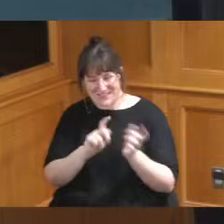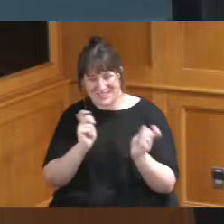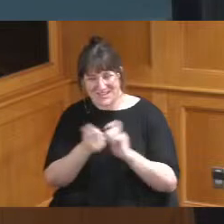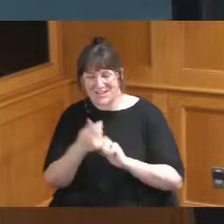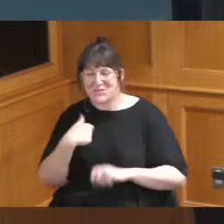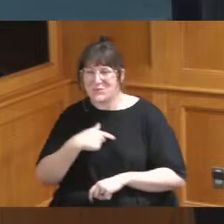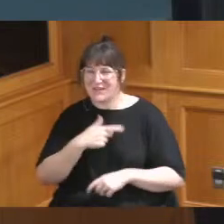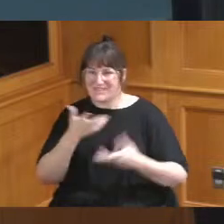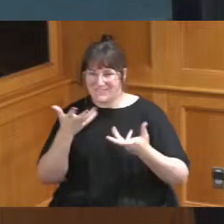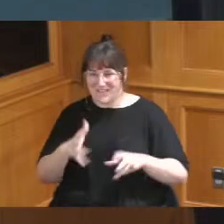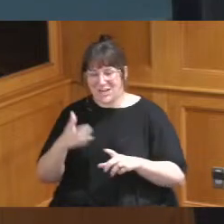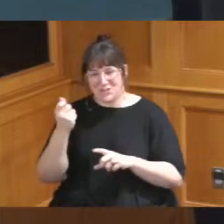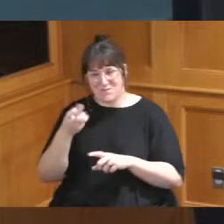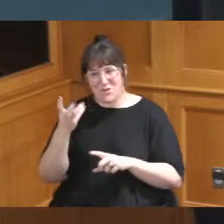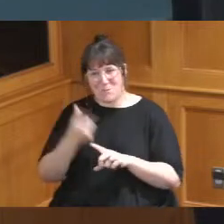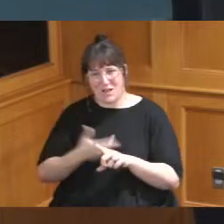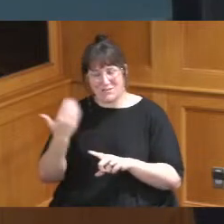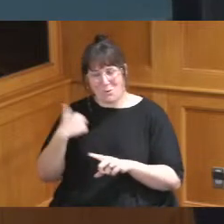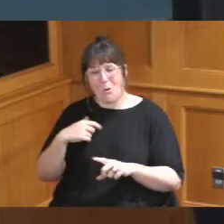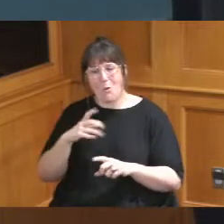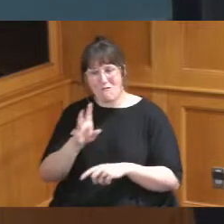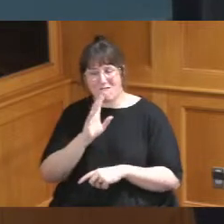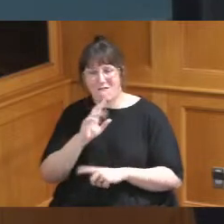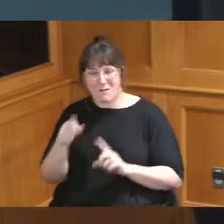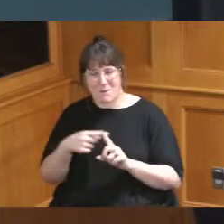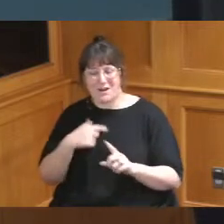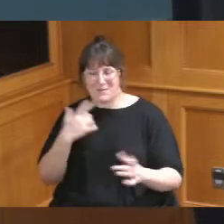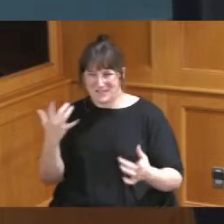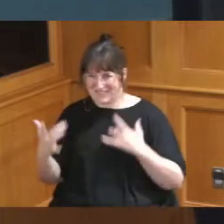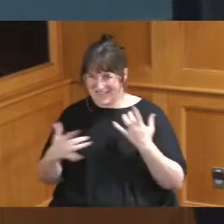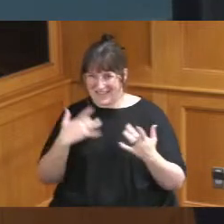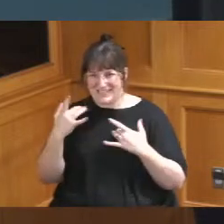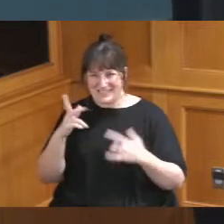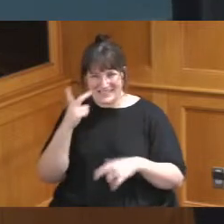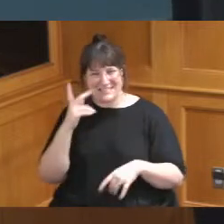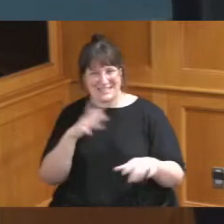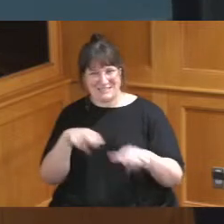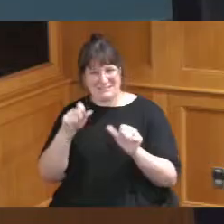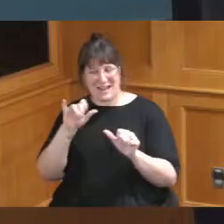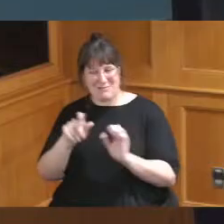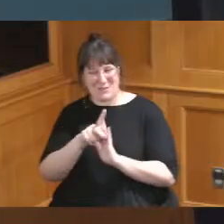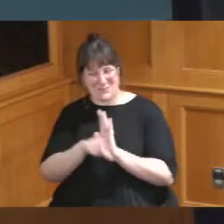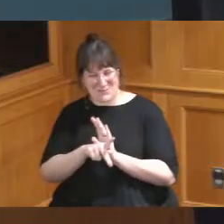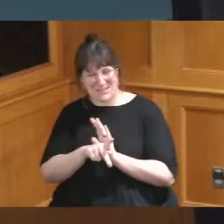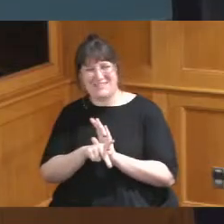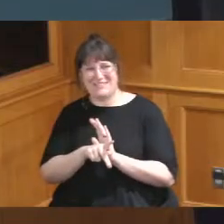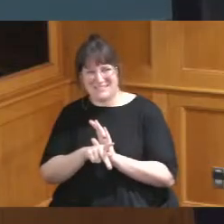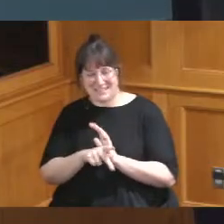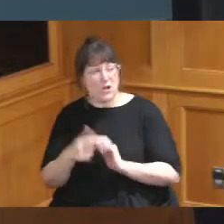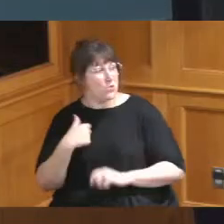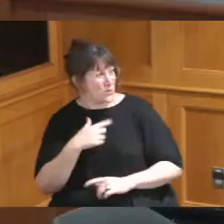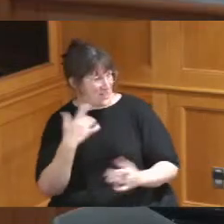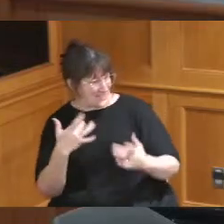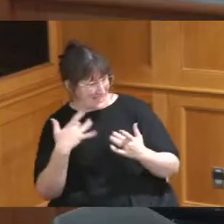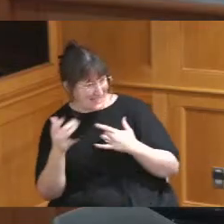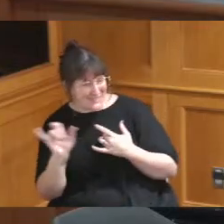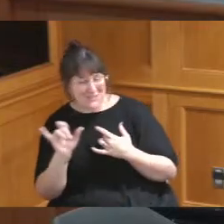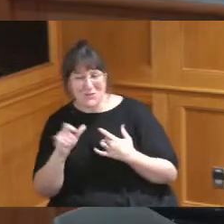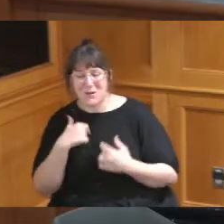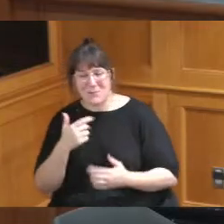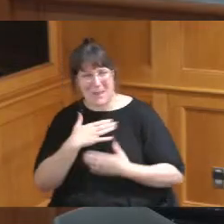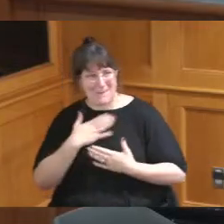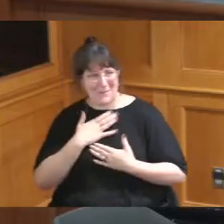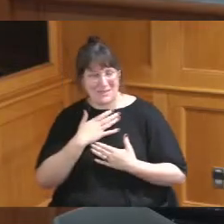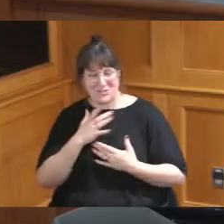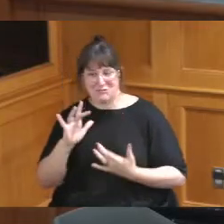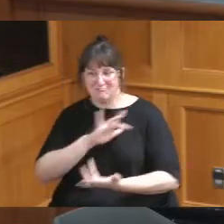talked about this a couple months ago, and I'm very excited to see this being added to our policies. We are too. We are glad and happy to be able